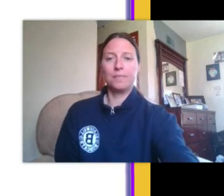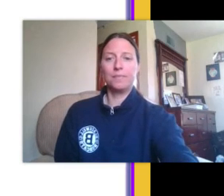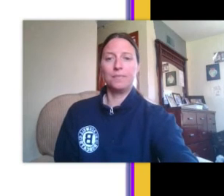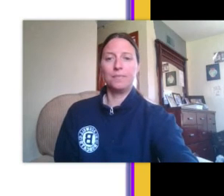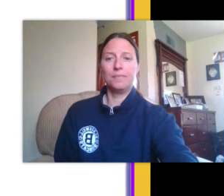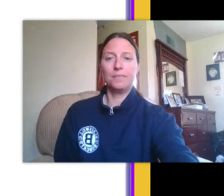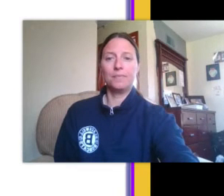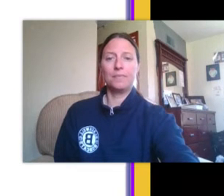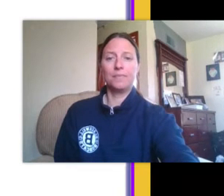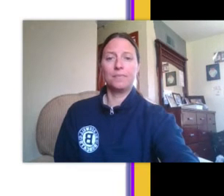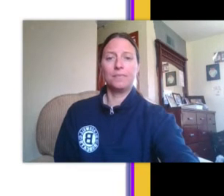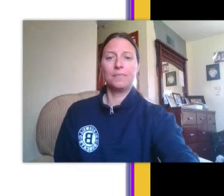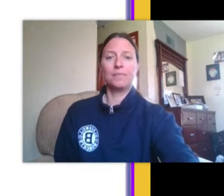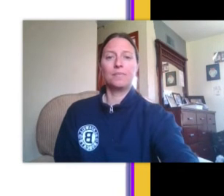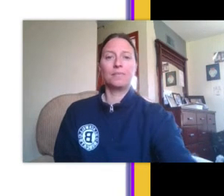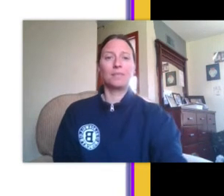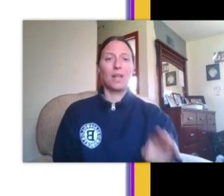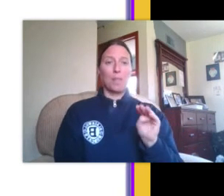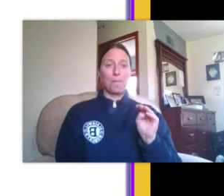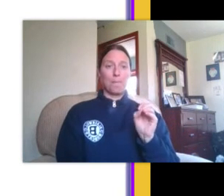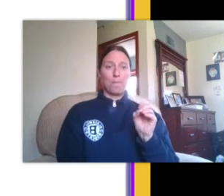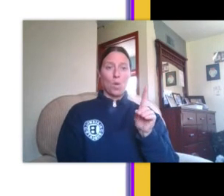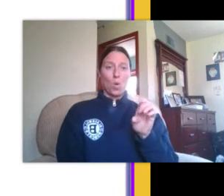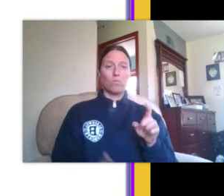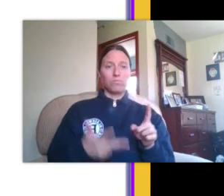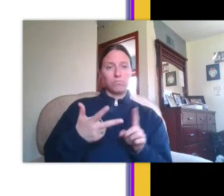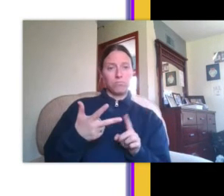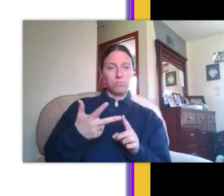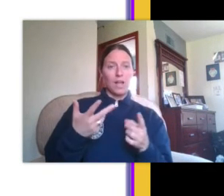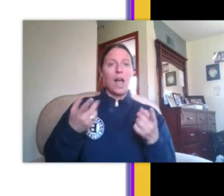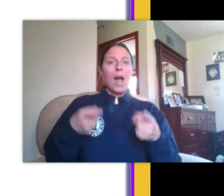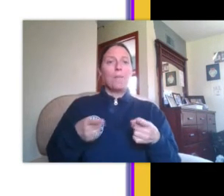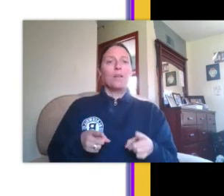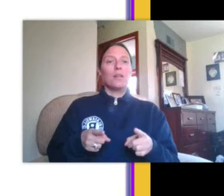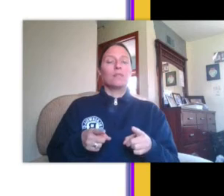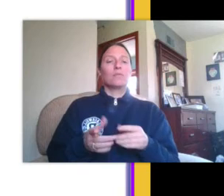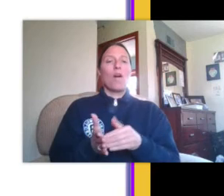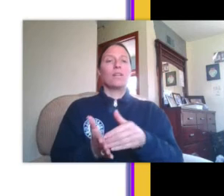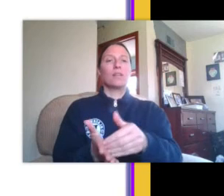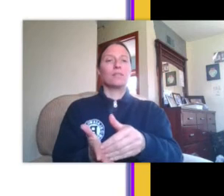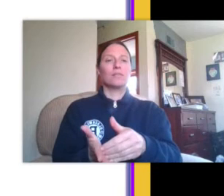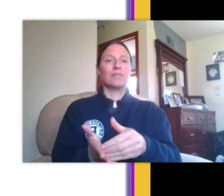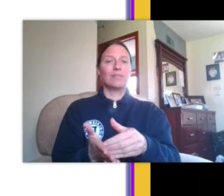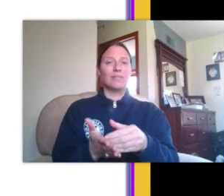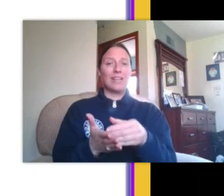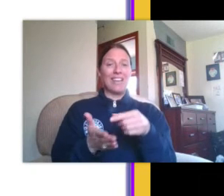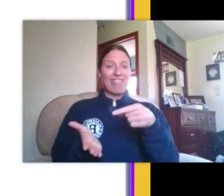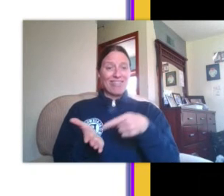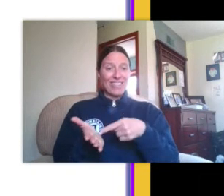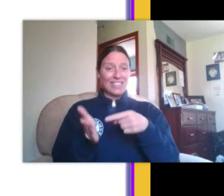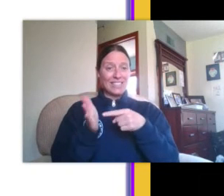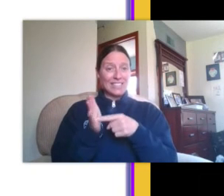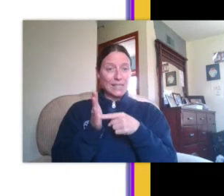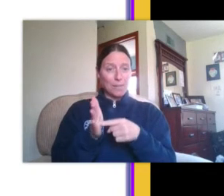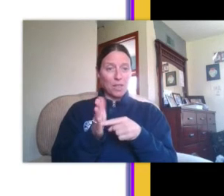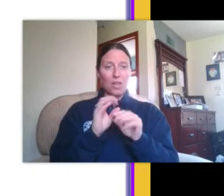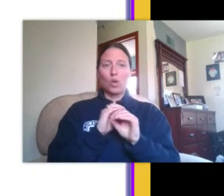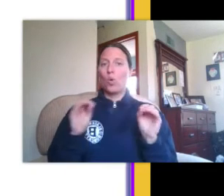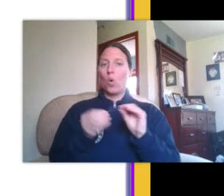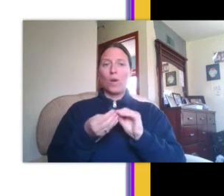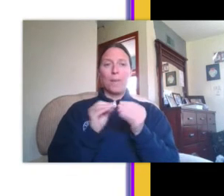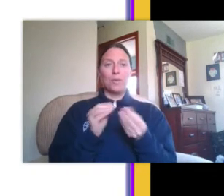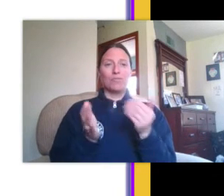Now the mode is the number that occurs most often. In this data set, there are no numbers